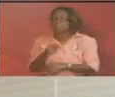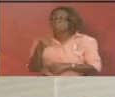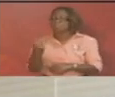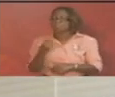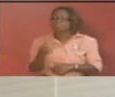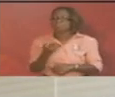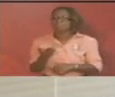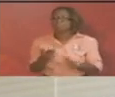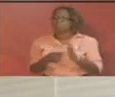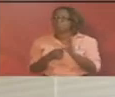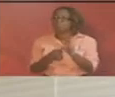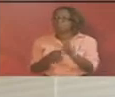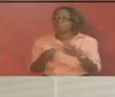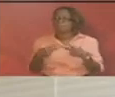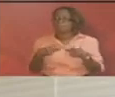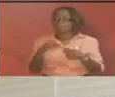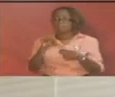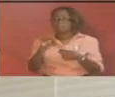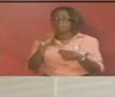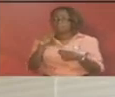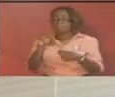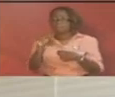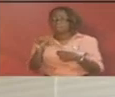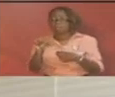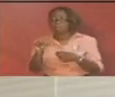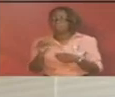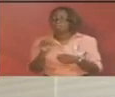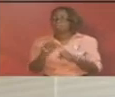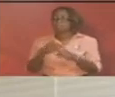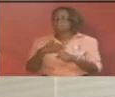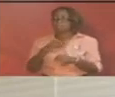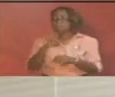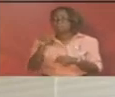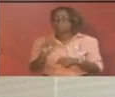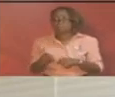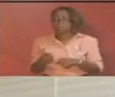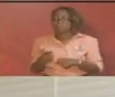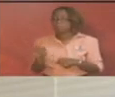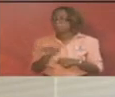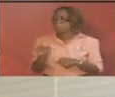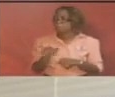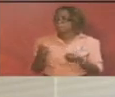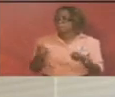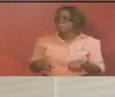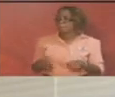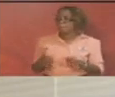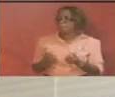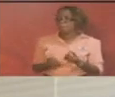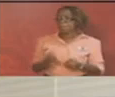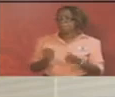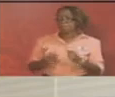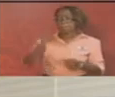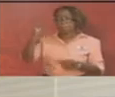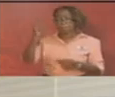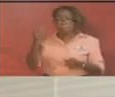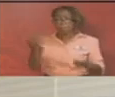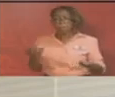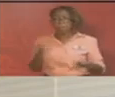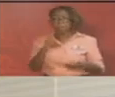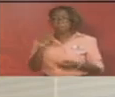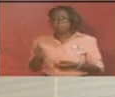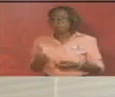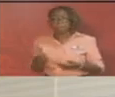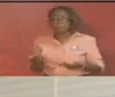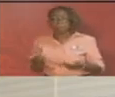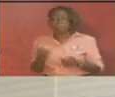and Tobago, more so in recent times, because we have been talking about an uptick in infection? And the